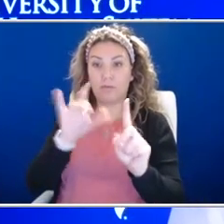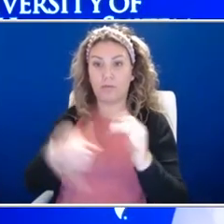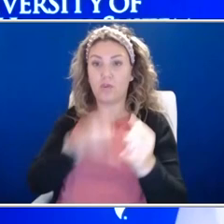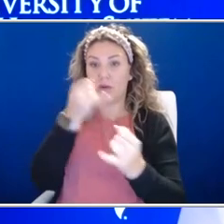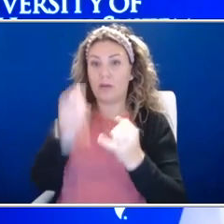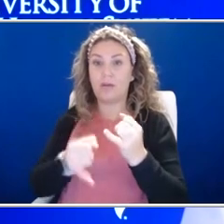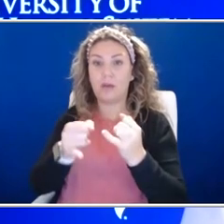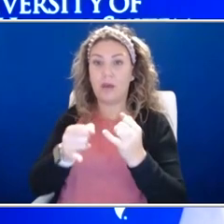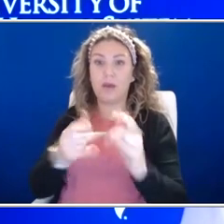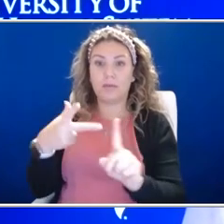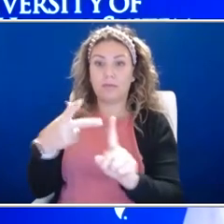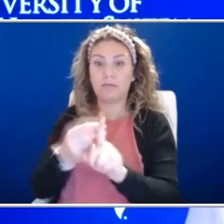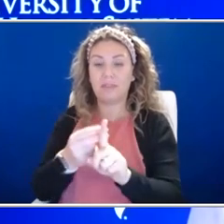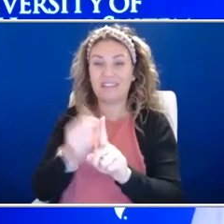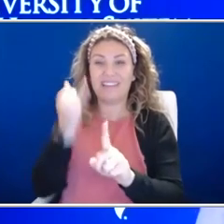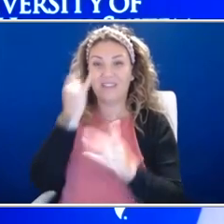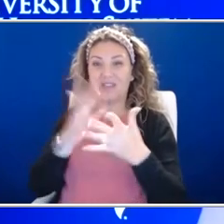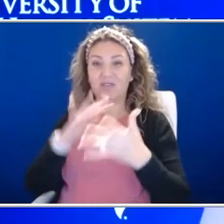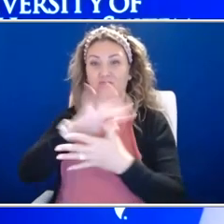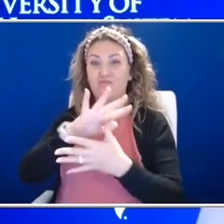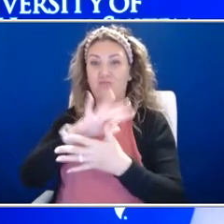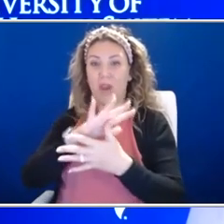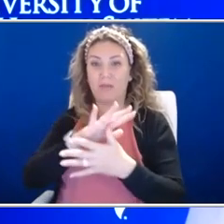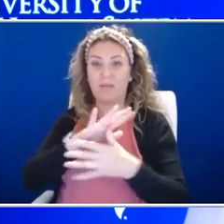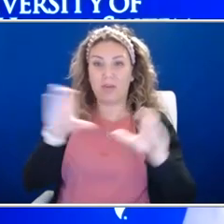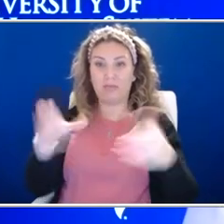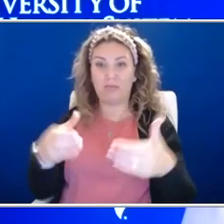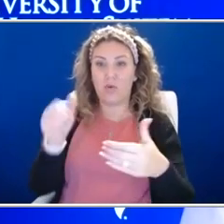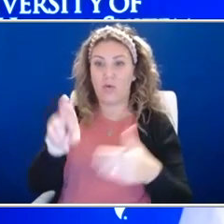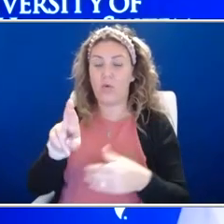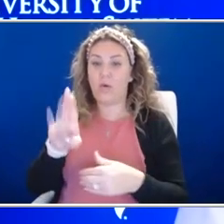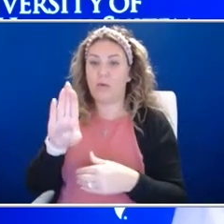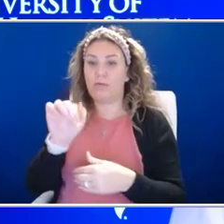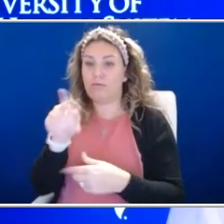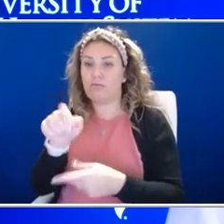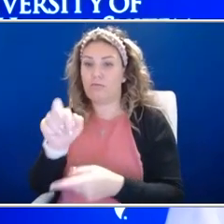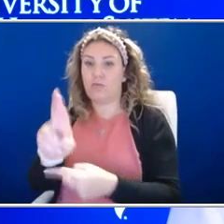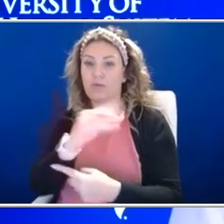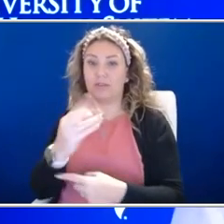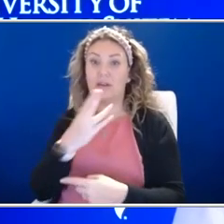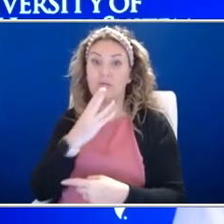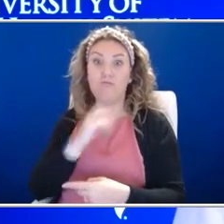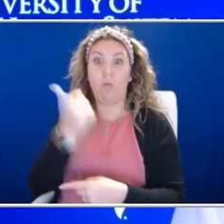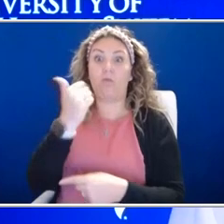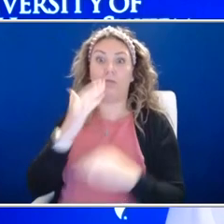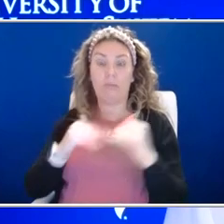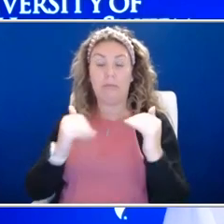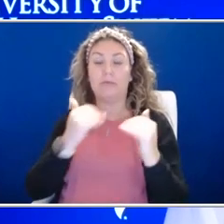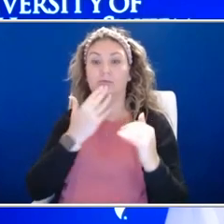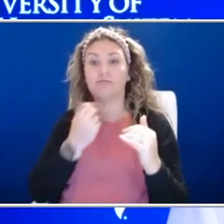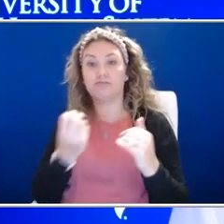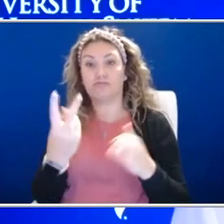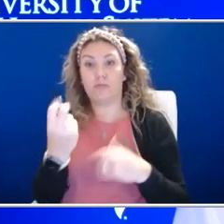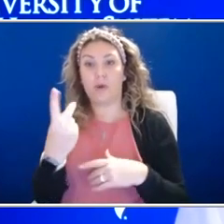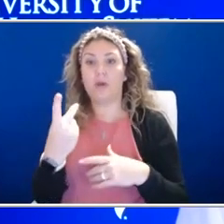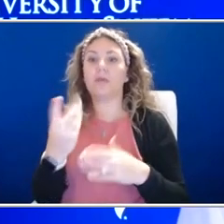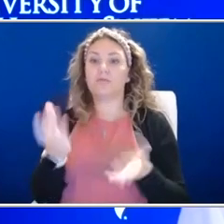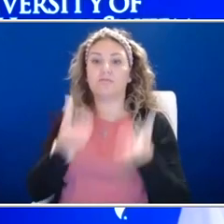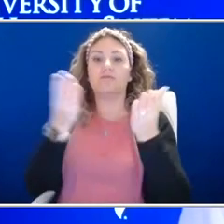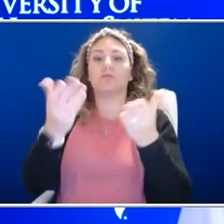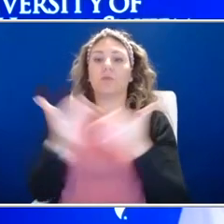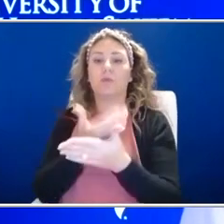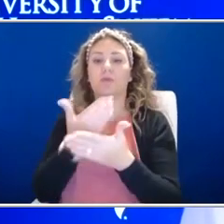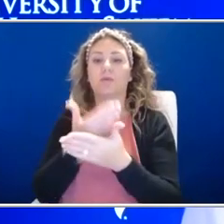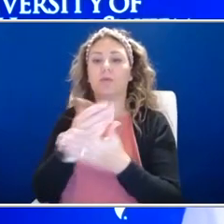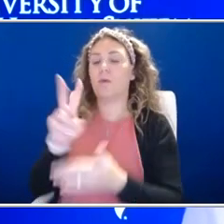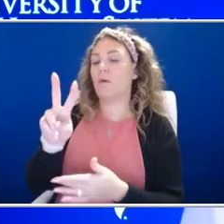whether that's the primary series or your last booster, and you are 12 and over, it is recommended that you get this new